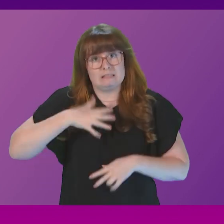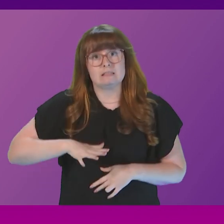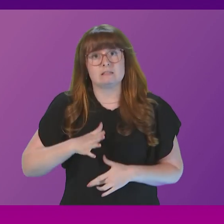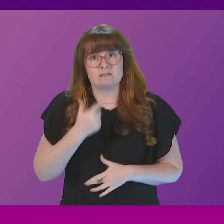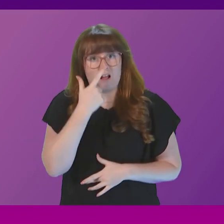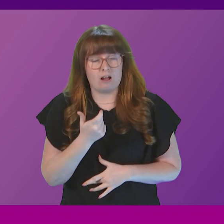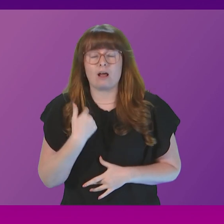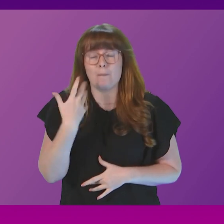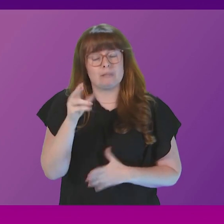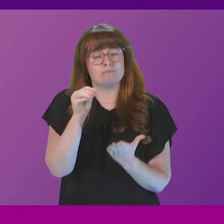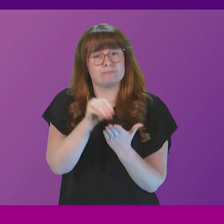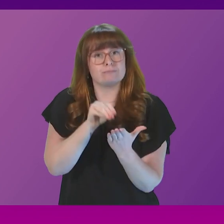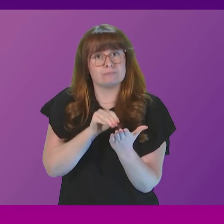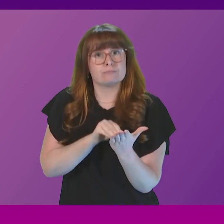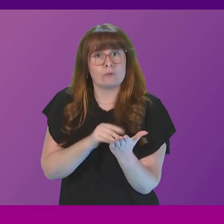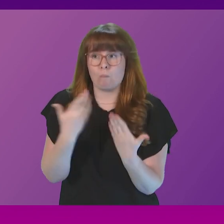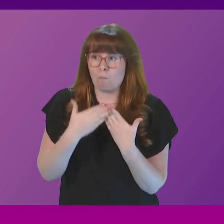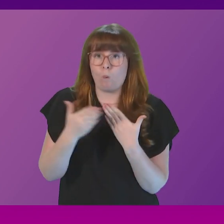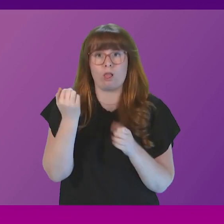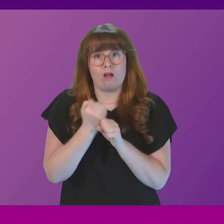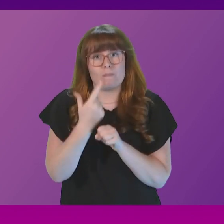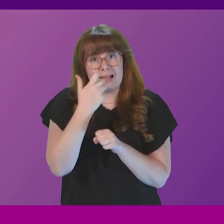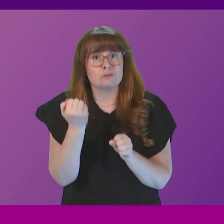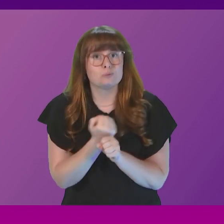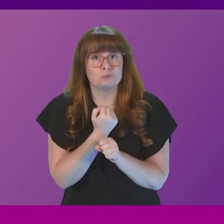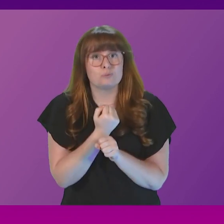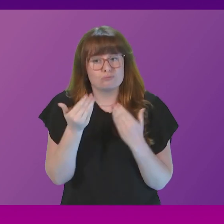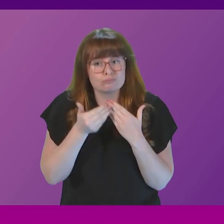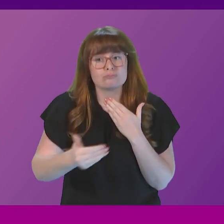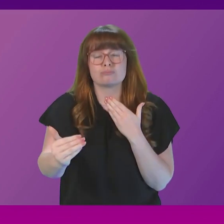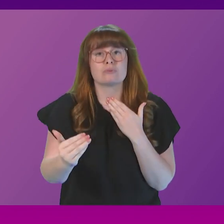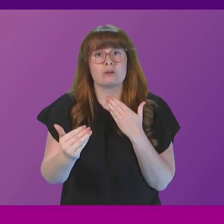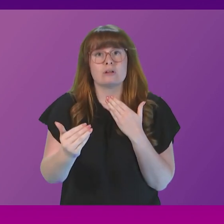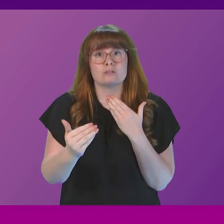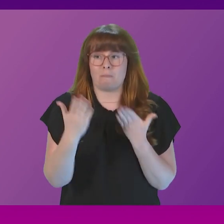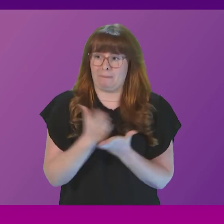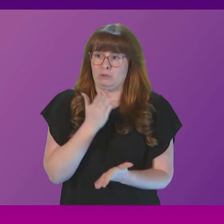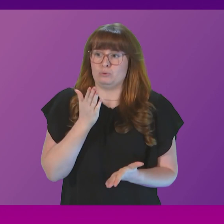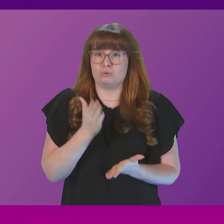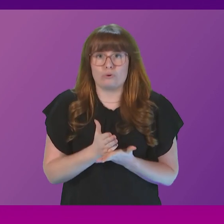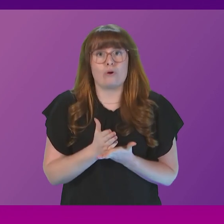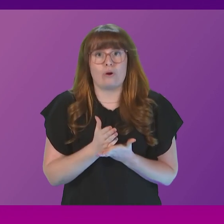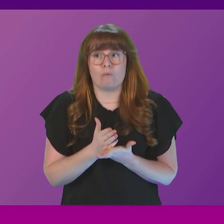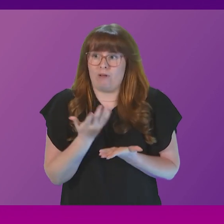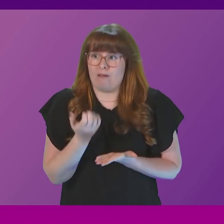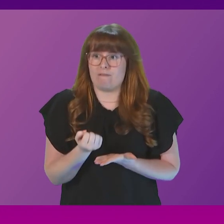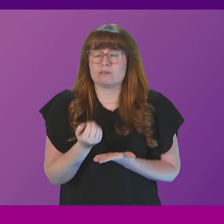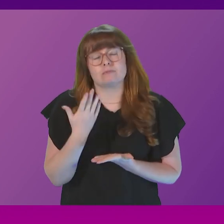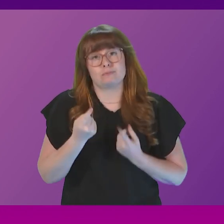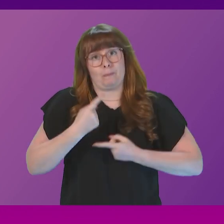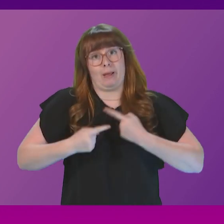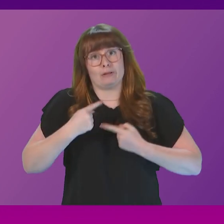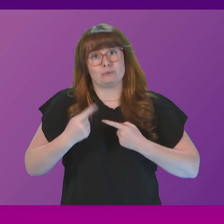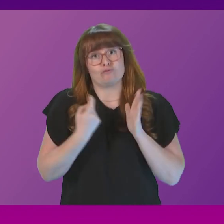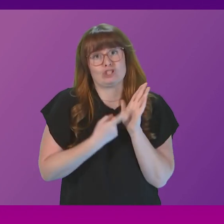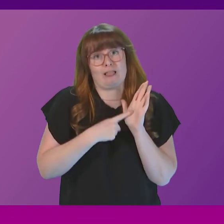I've taken a note of seeing what more we may be able to do in order to ensure that there's, again, going back to Richard